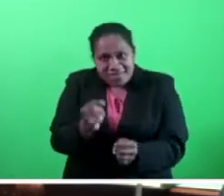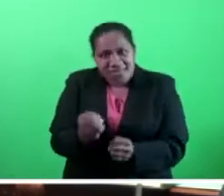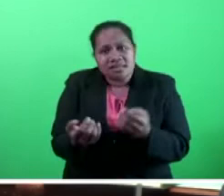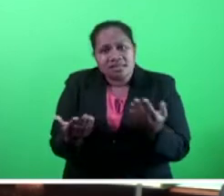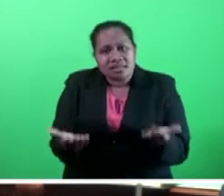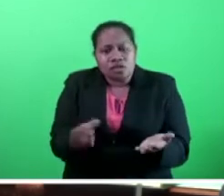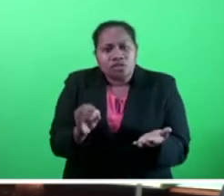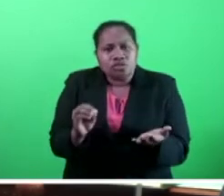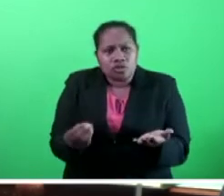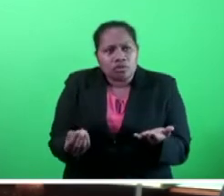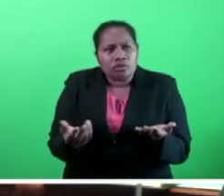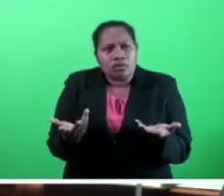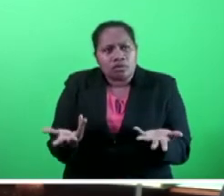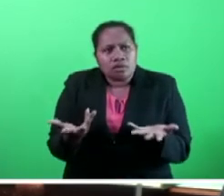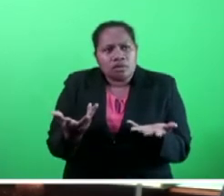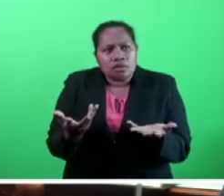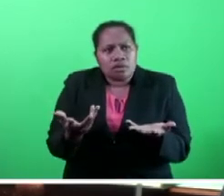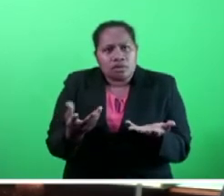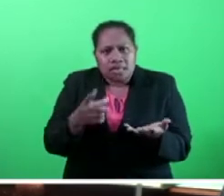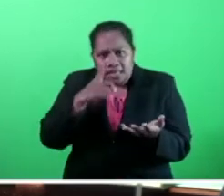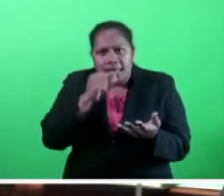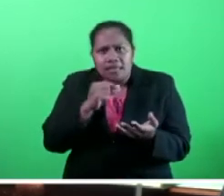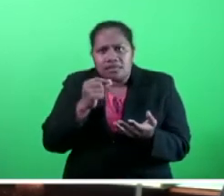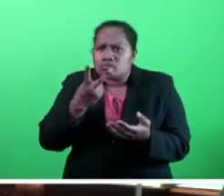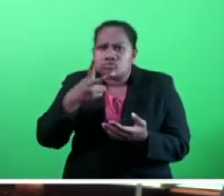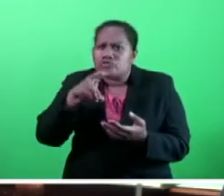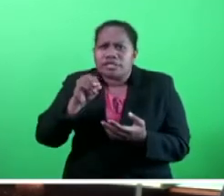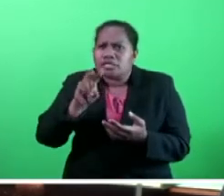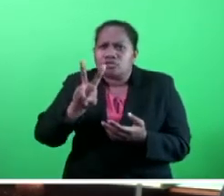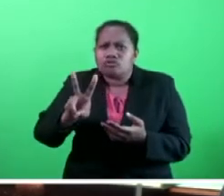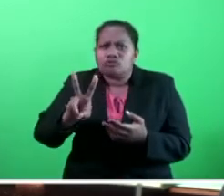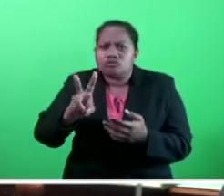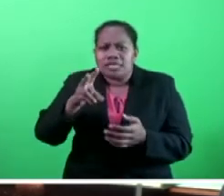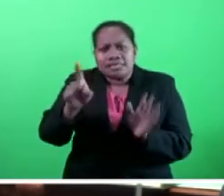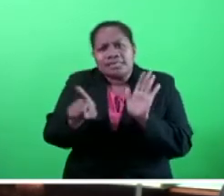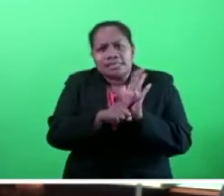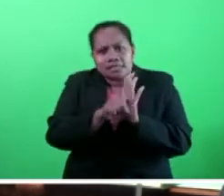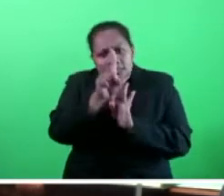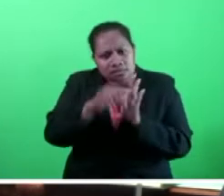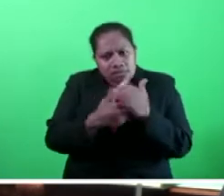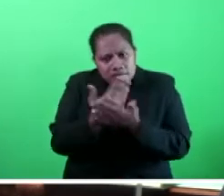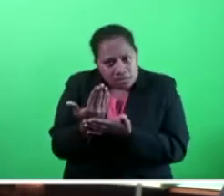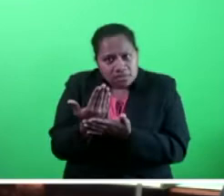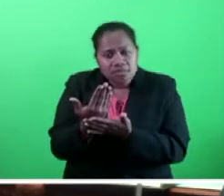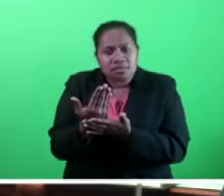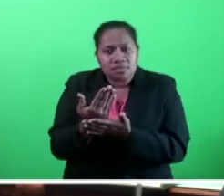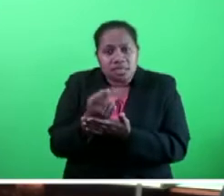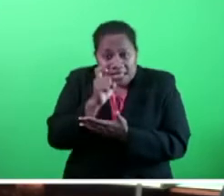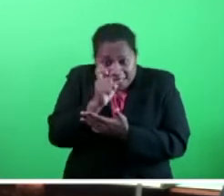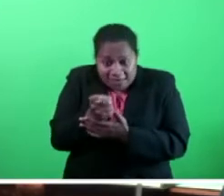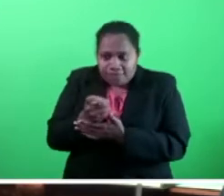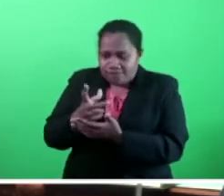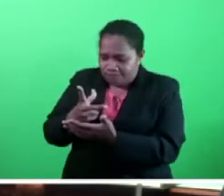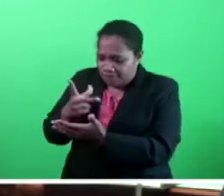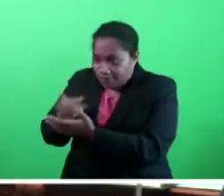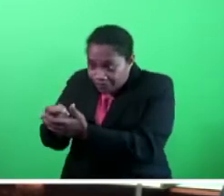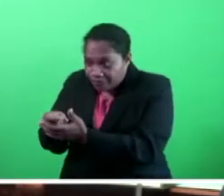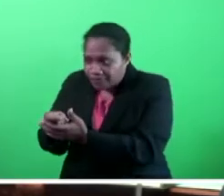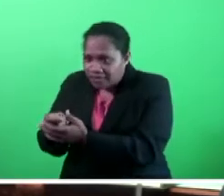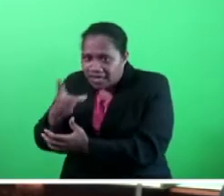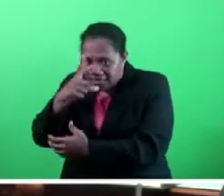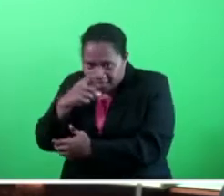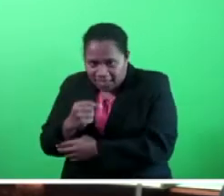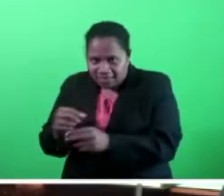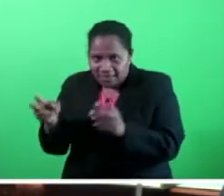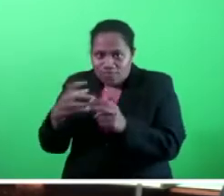20 litres per day, 22 litres per day. We will instantly be doubling, but this 10 litres